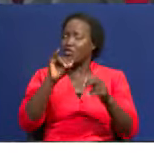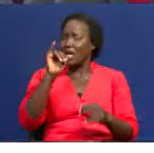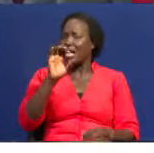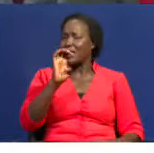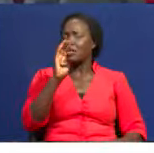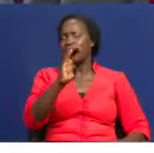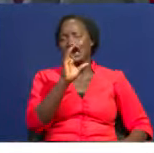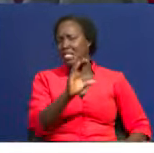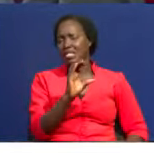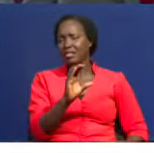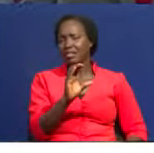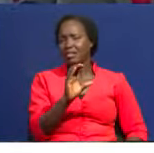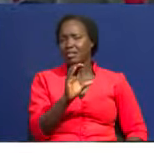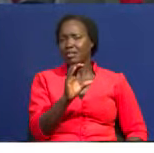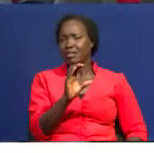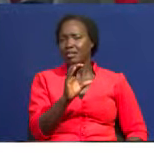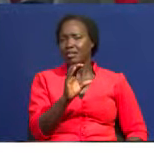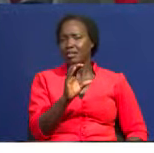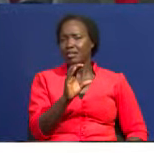IBC,